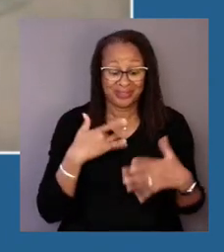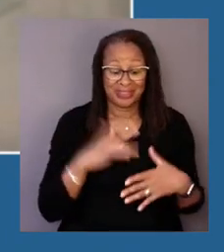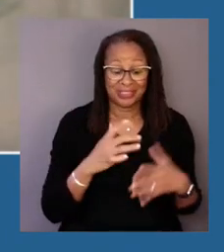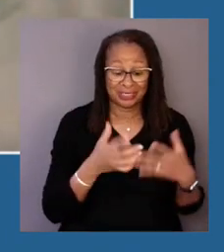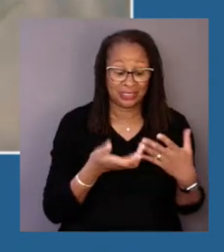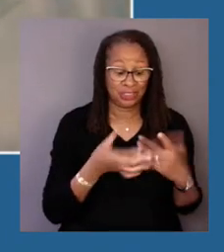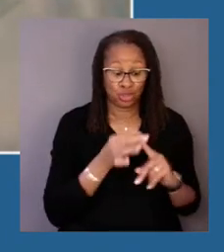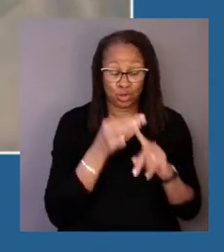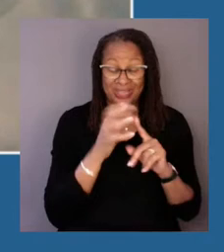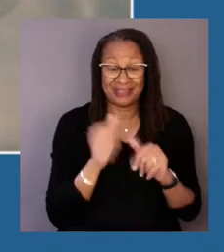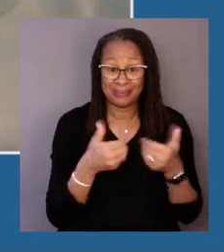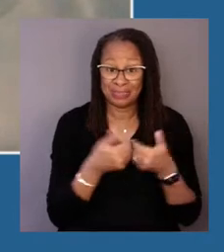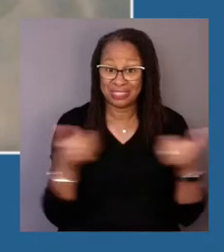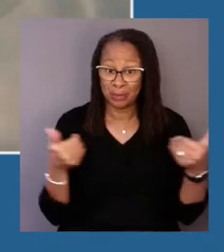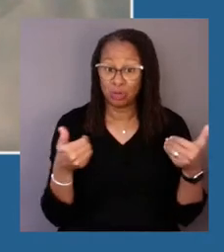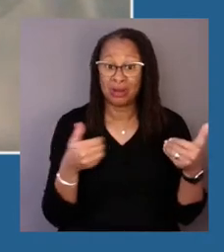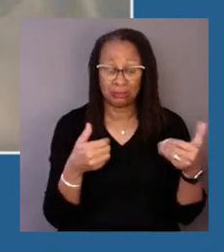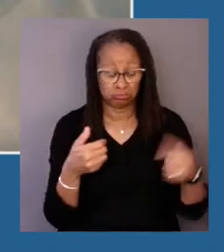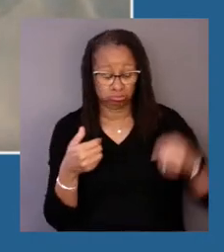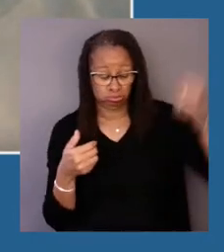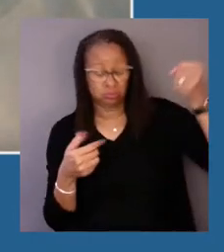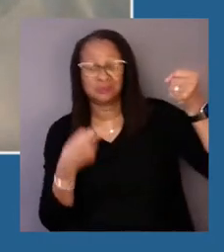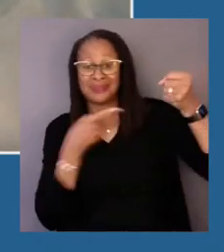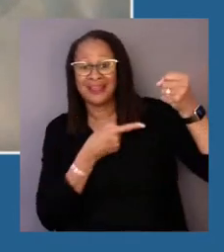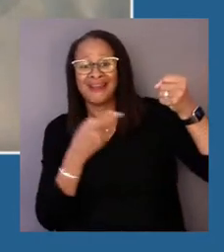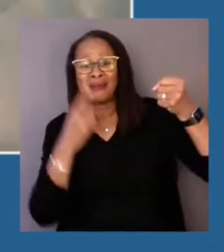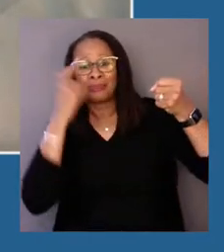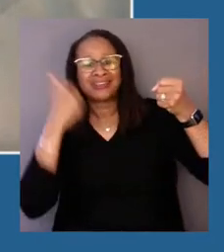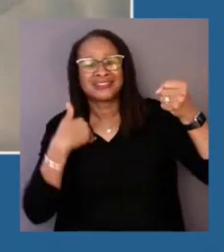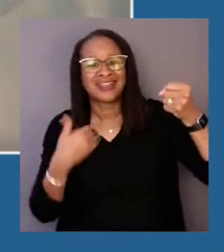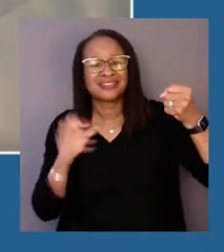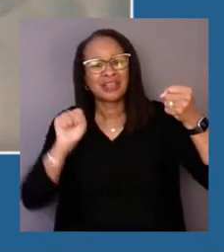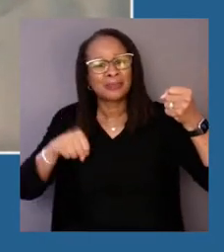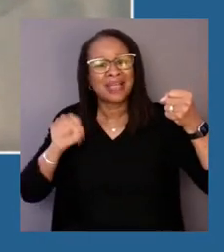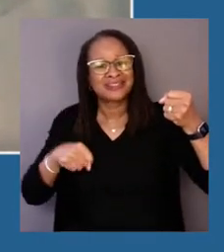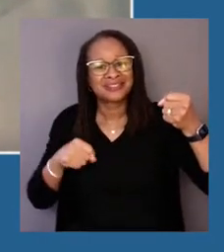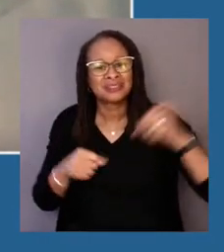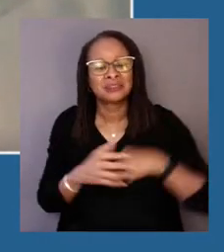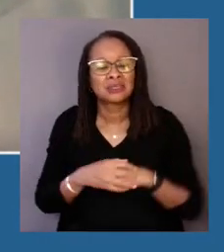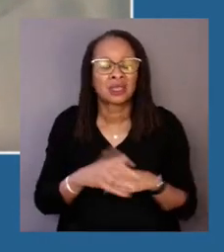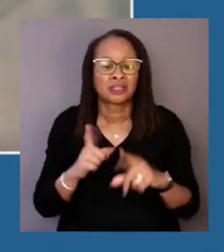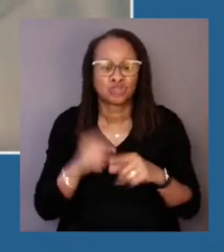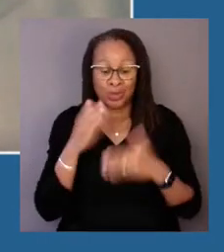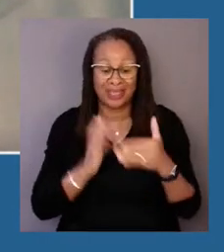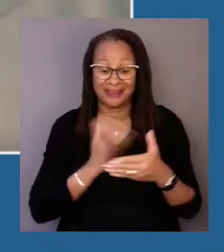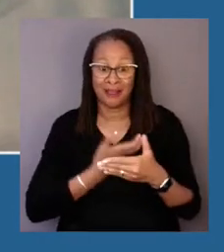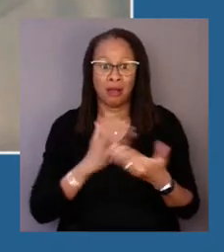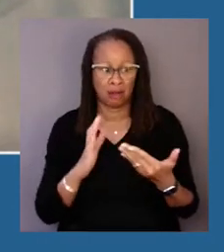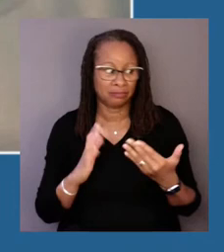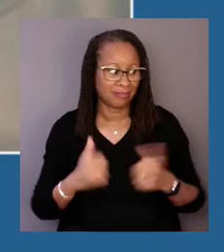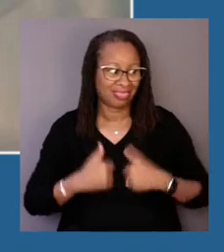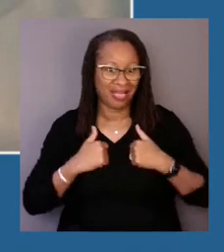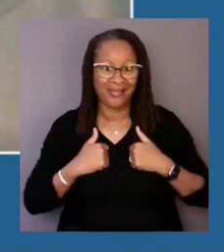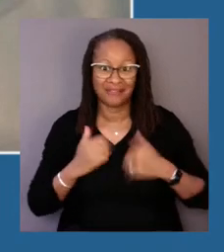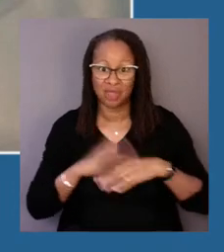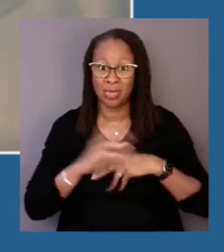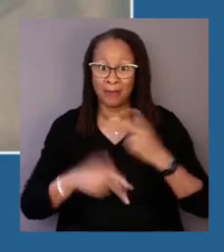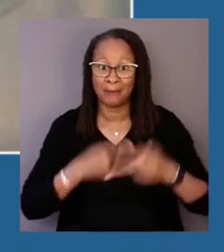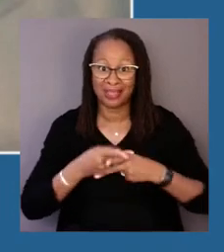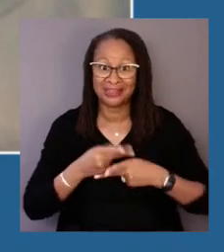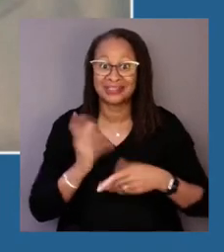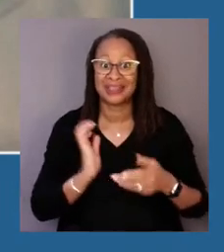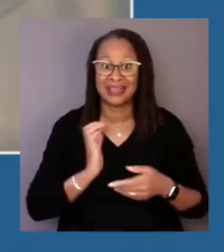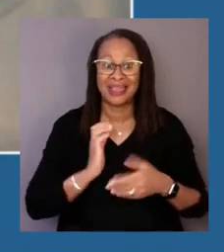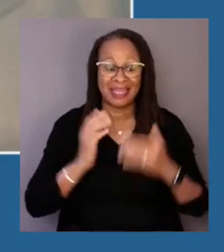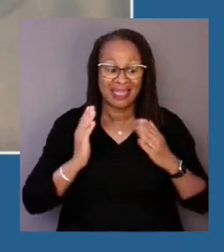out because it has the capacity to end our civilization right. and to cause a